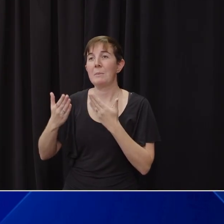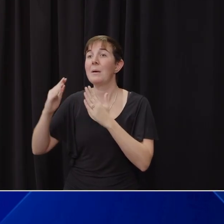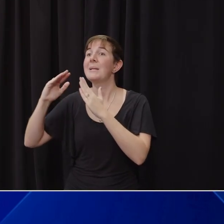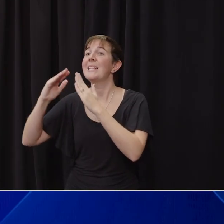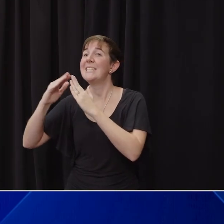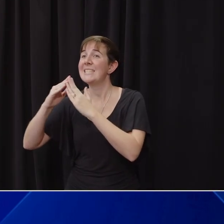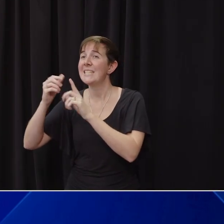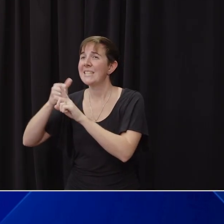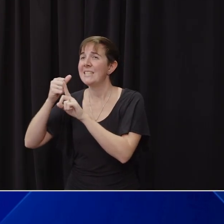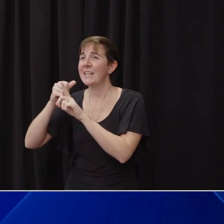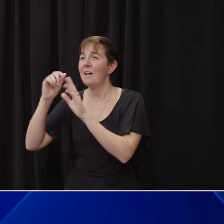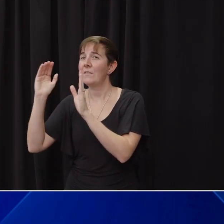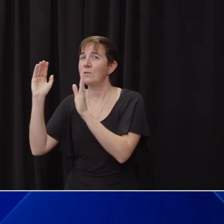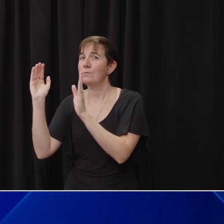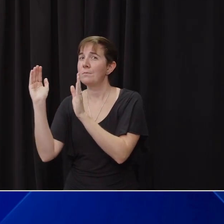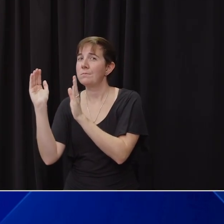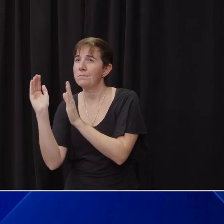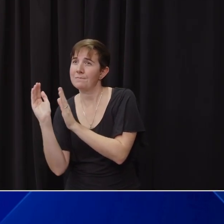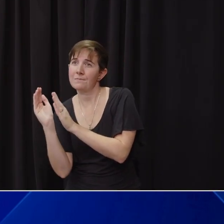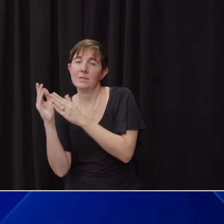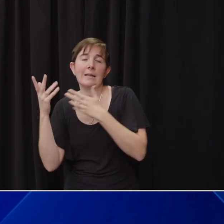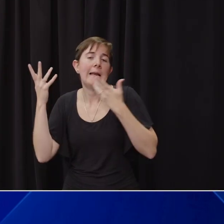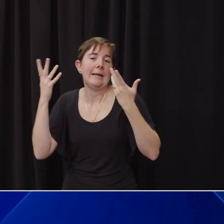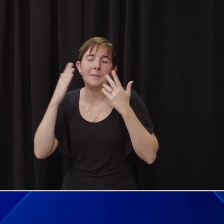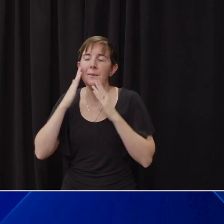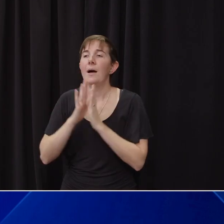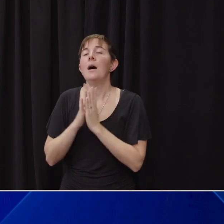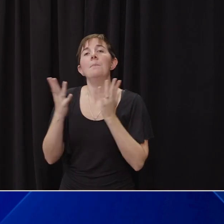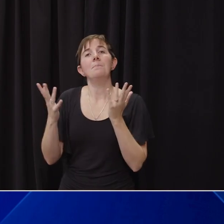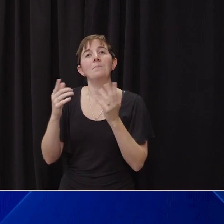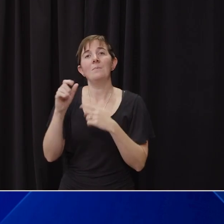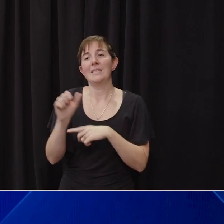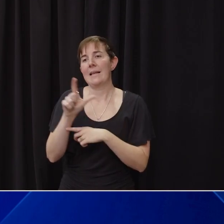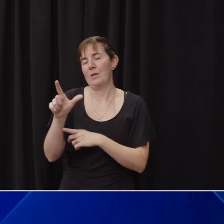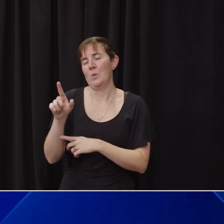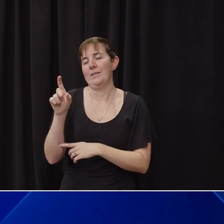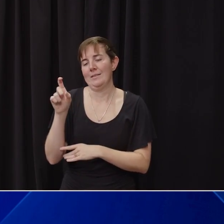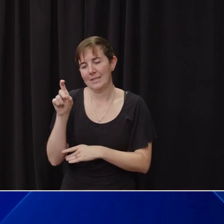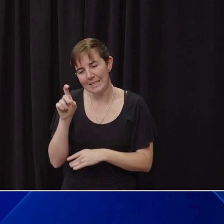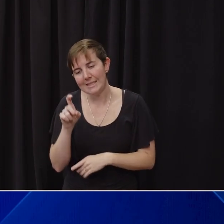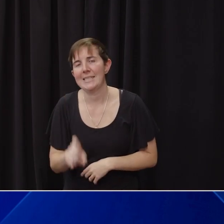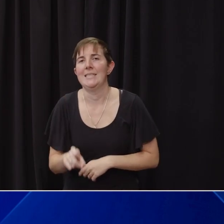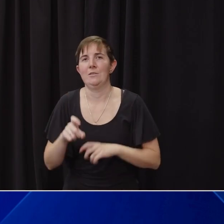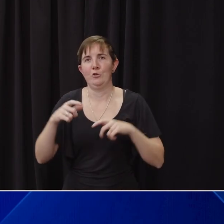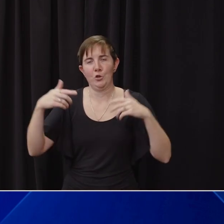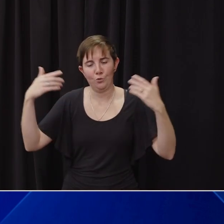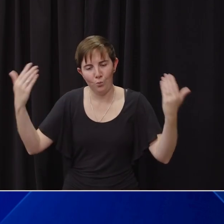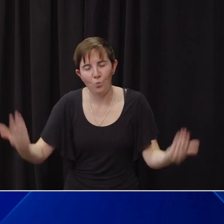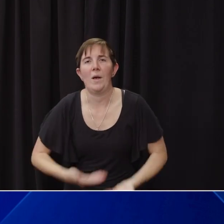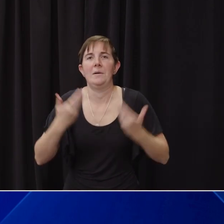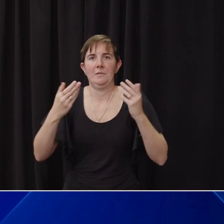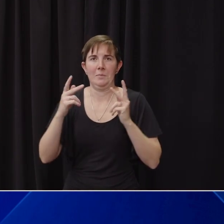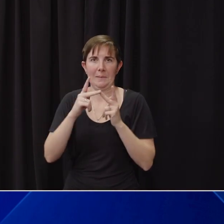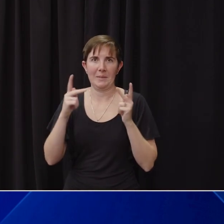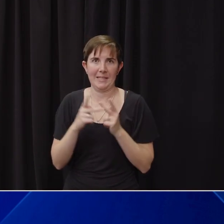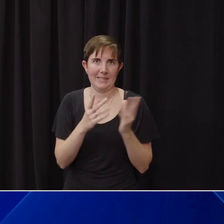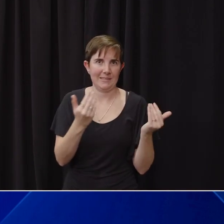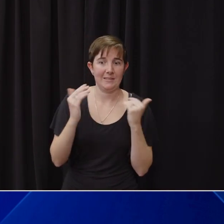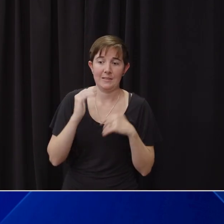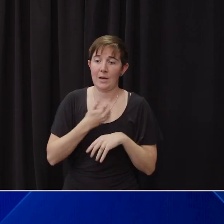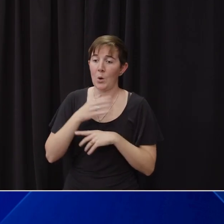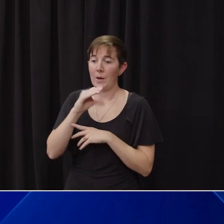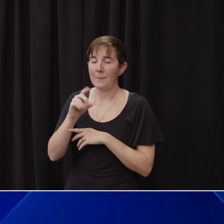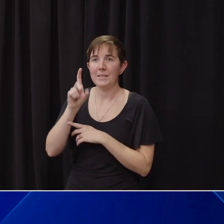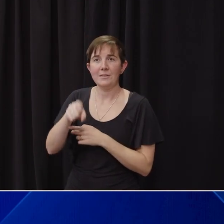is going down a little bit. St. Louis needs to be a welcoming place. Our companies need